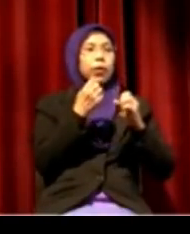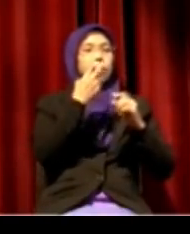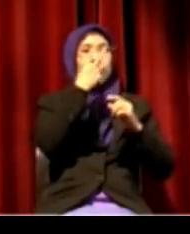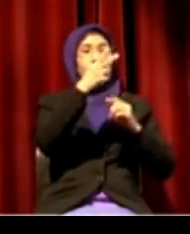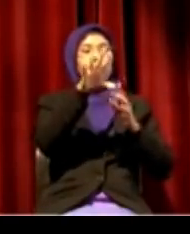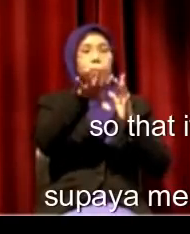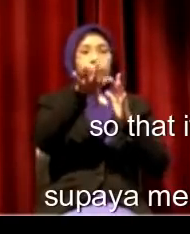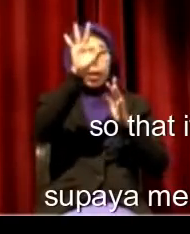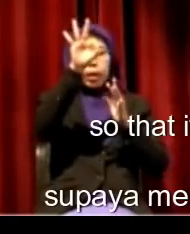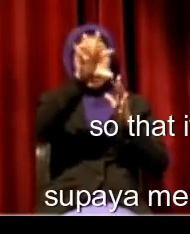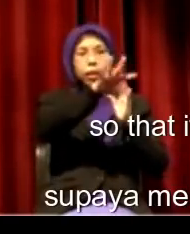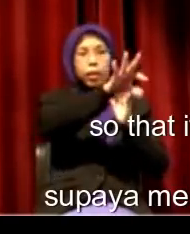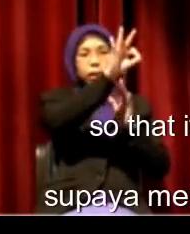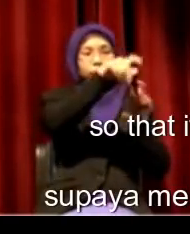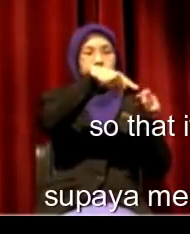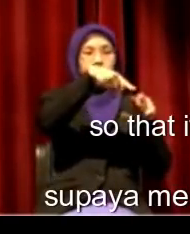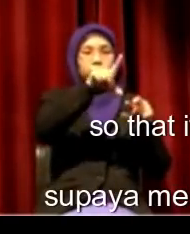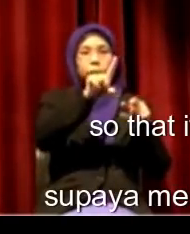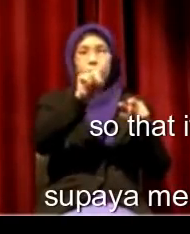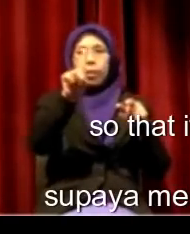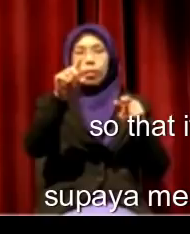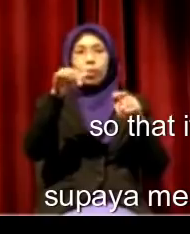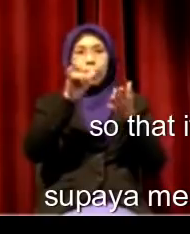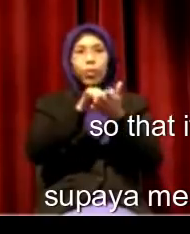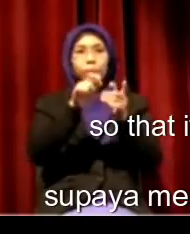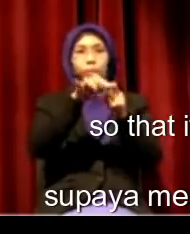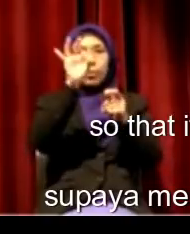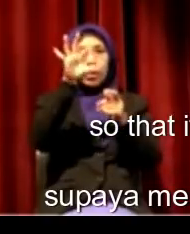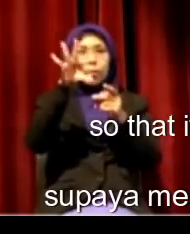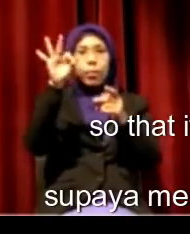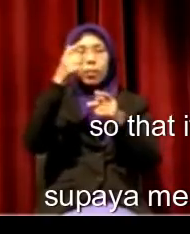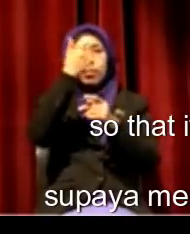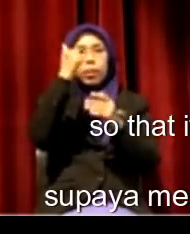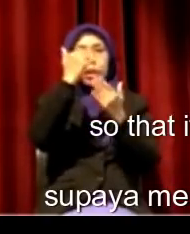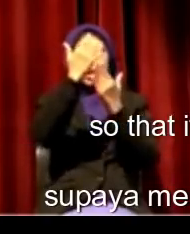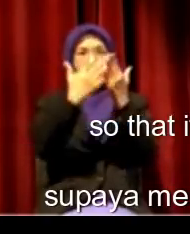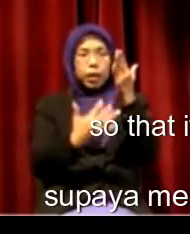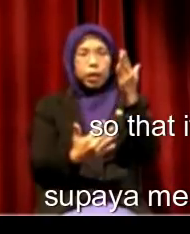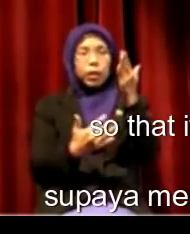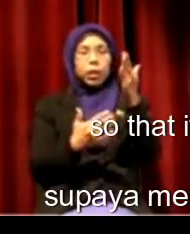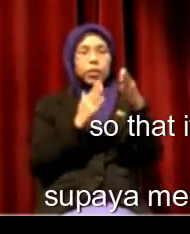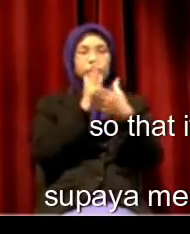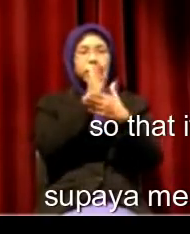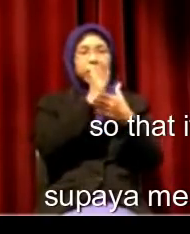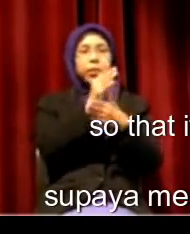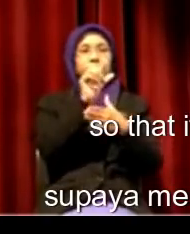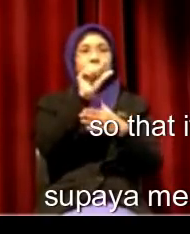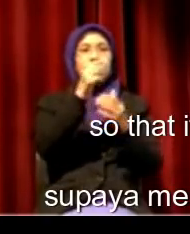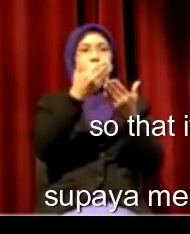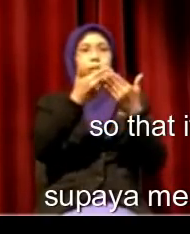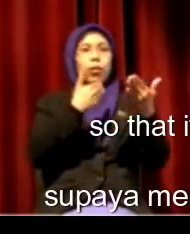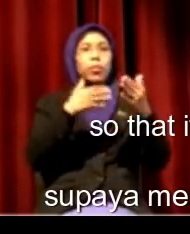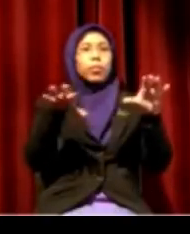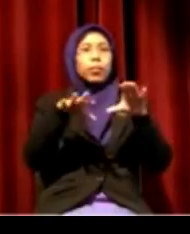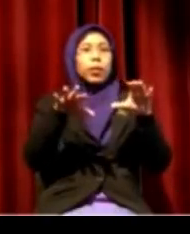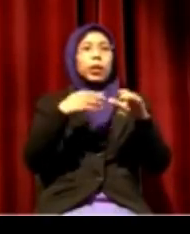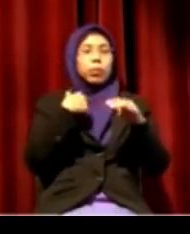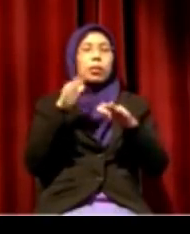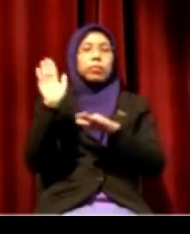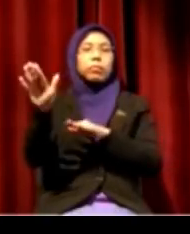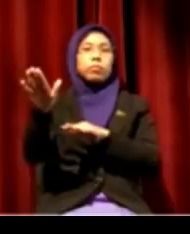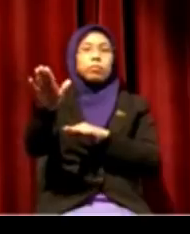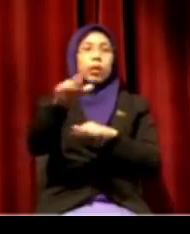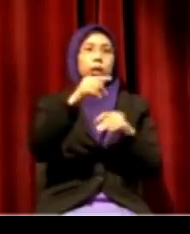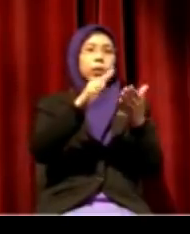chosen so that it will have the least disruption to existing communities